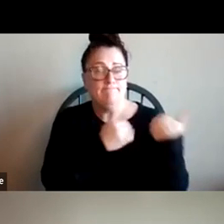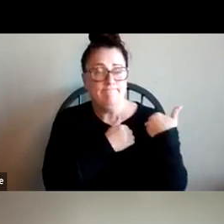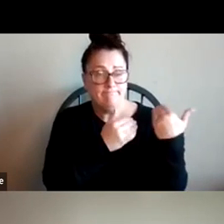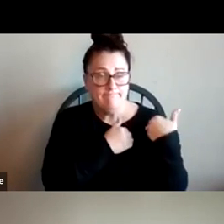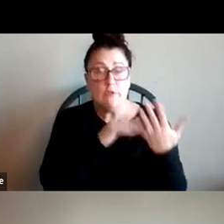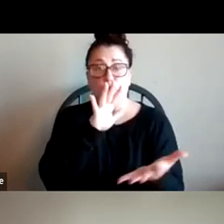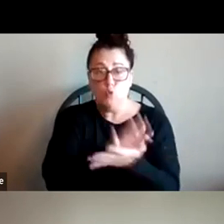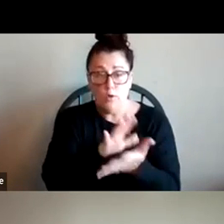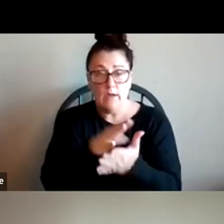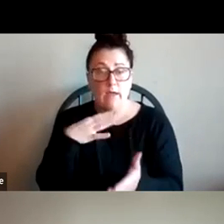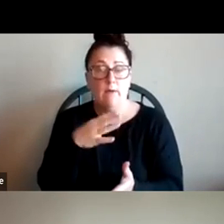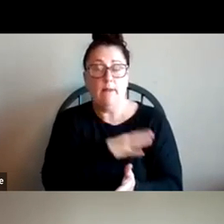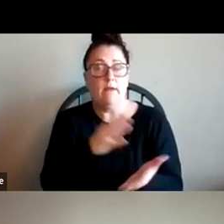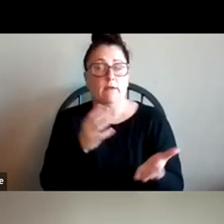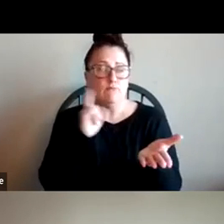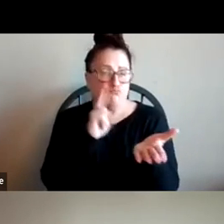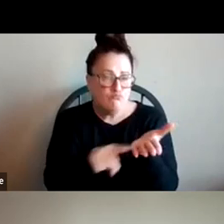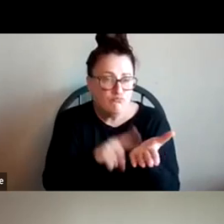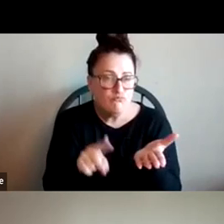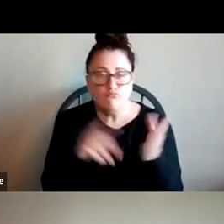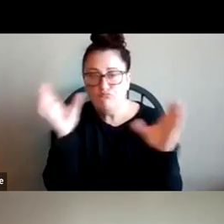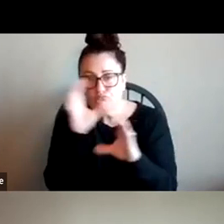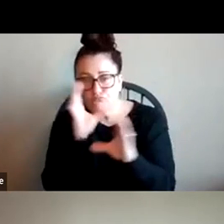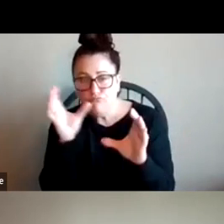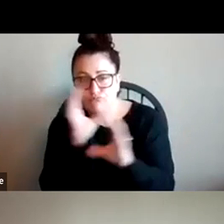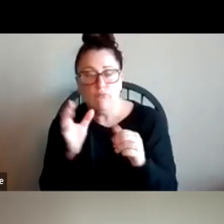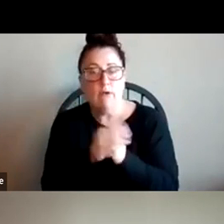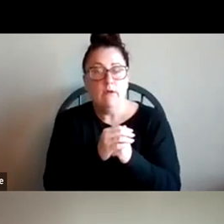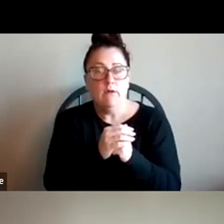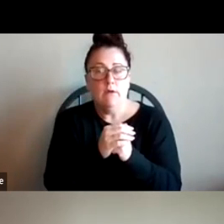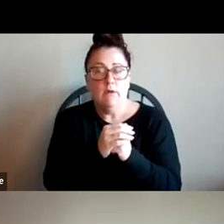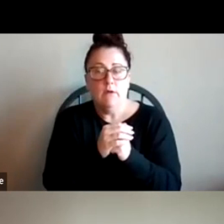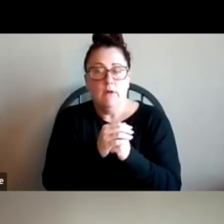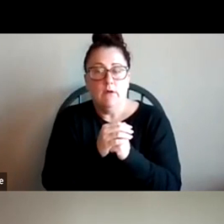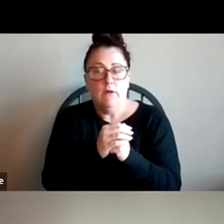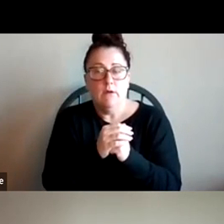committee to conduct a thorough search. I cannot emphasize